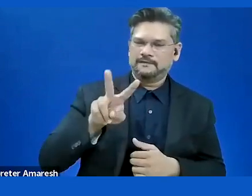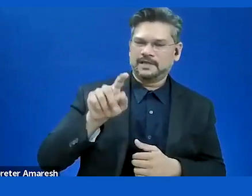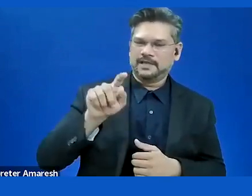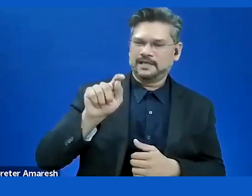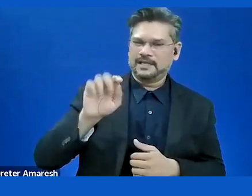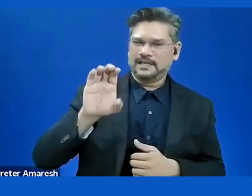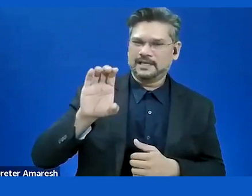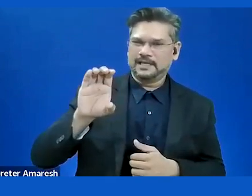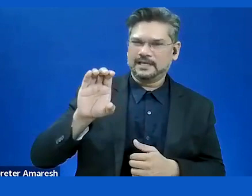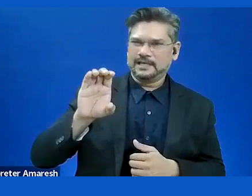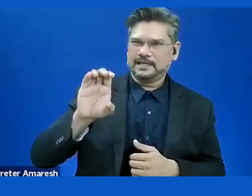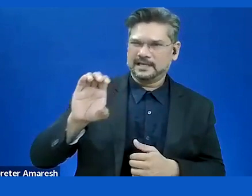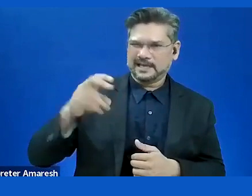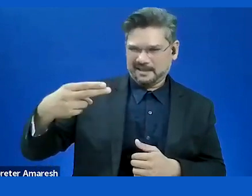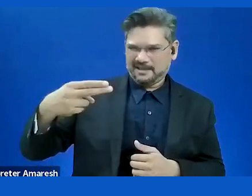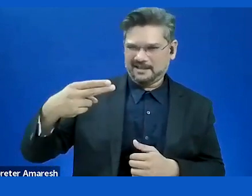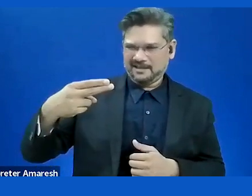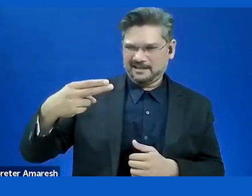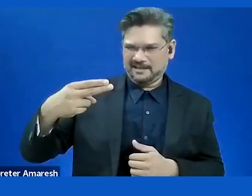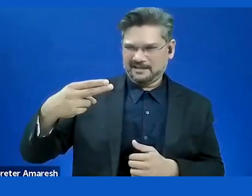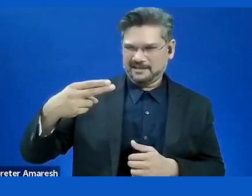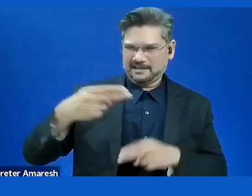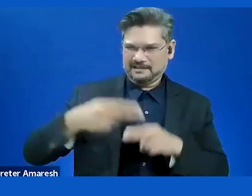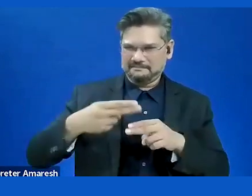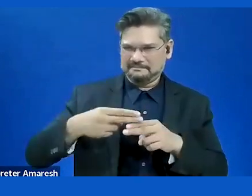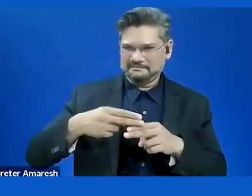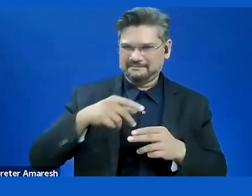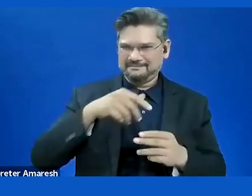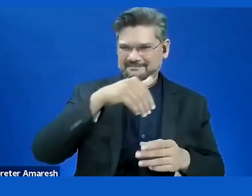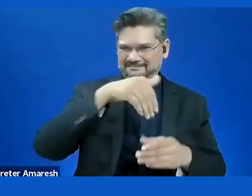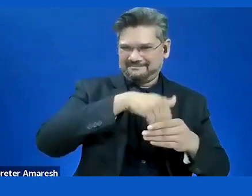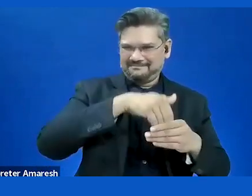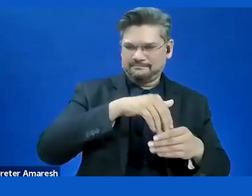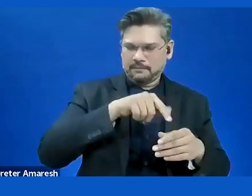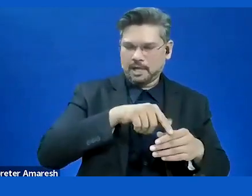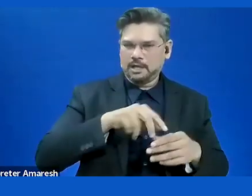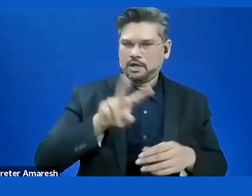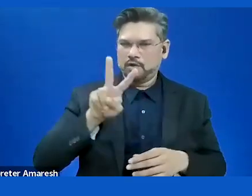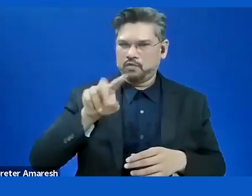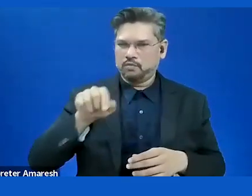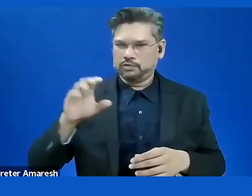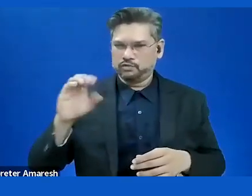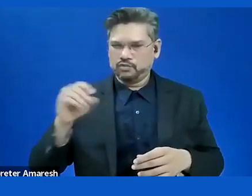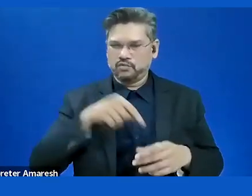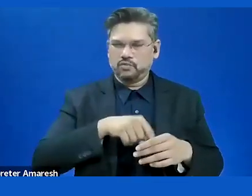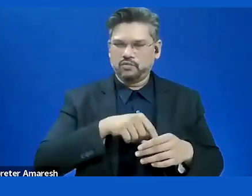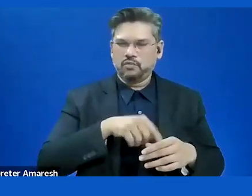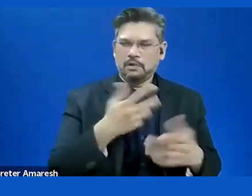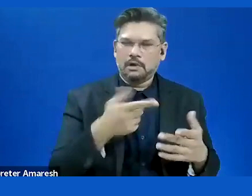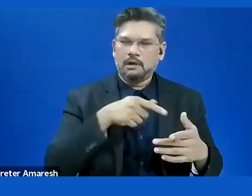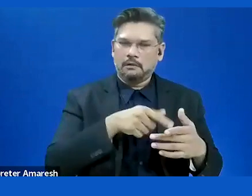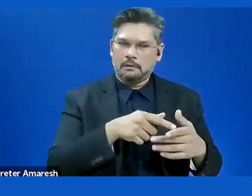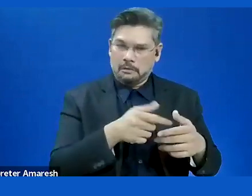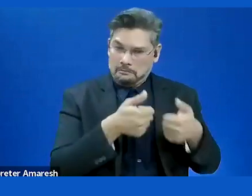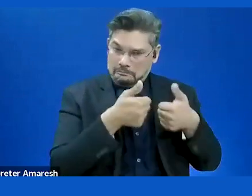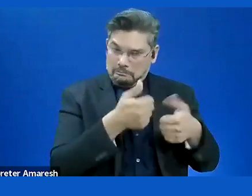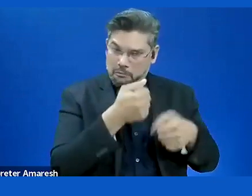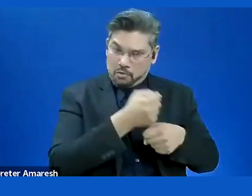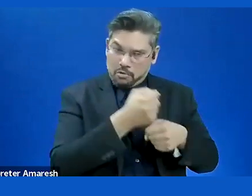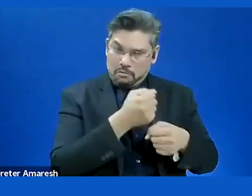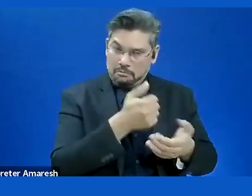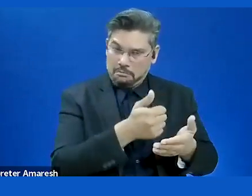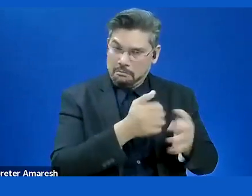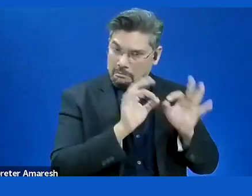to make sure that things are working well for persons with these